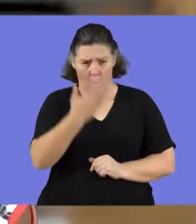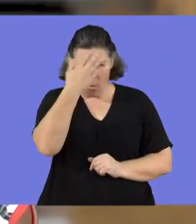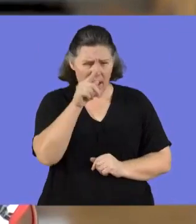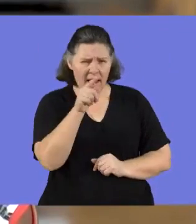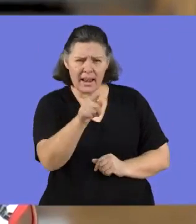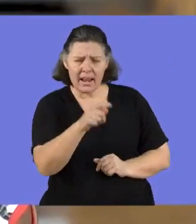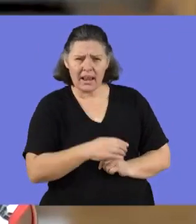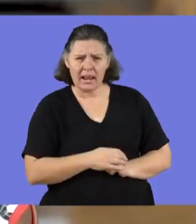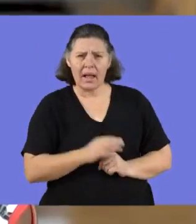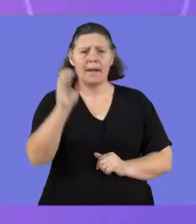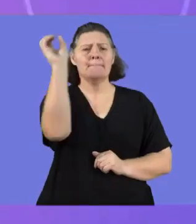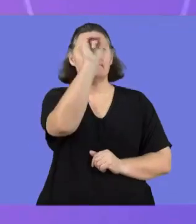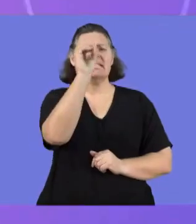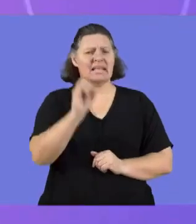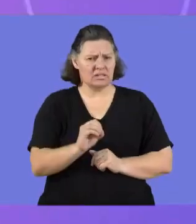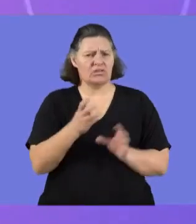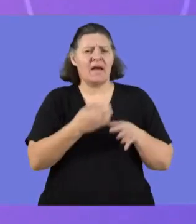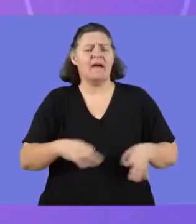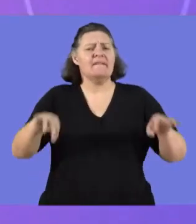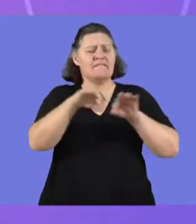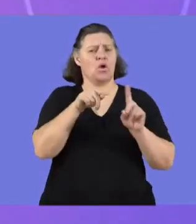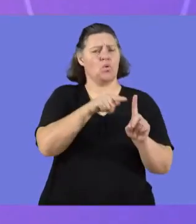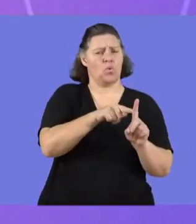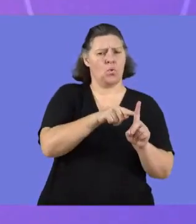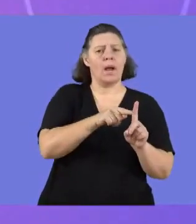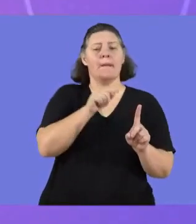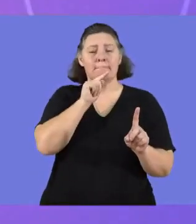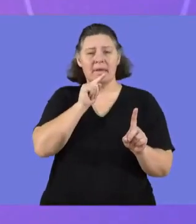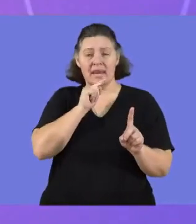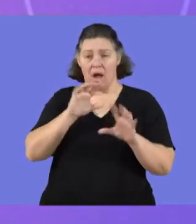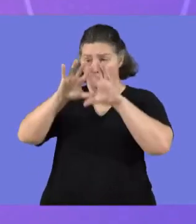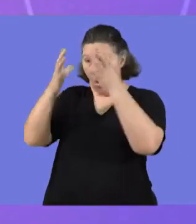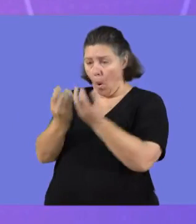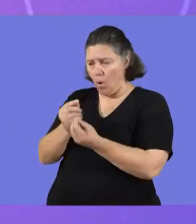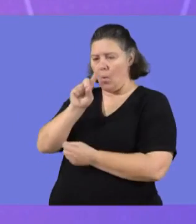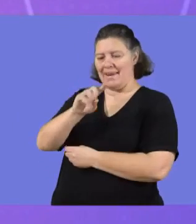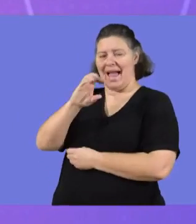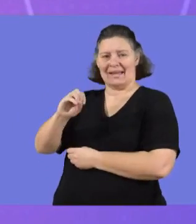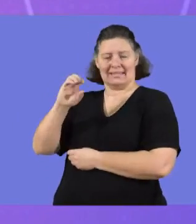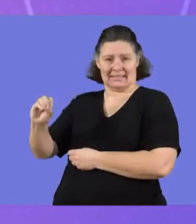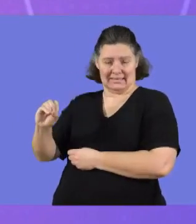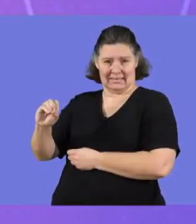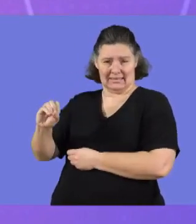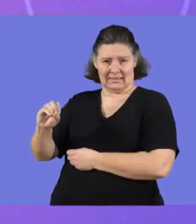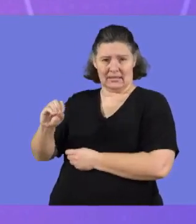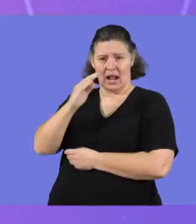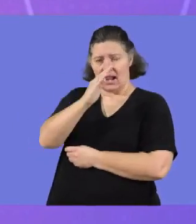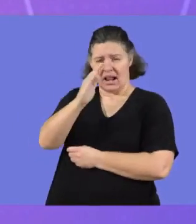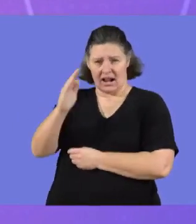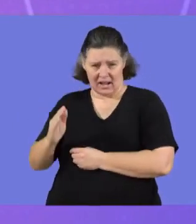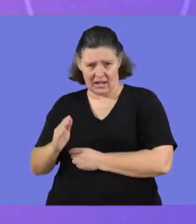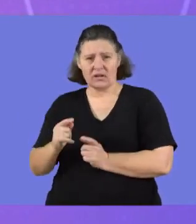Did you know percentage is a value which represents 100 parts of a whole, and it helps us